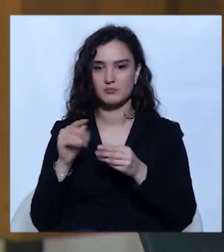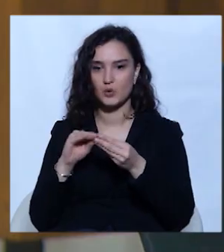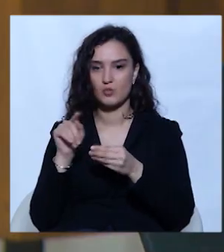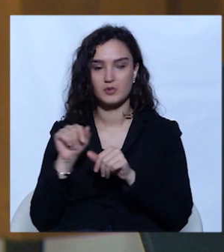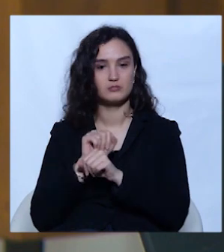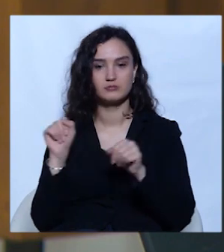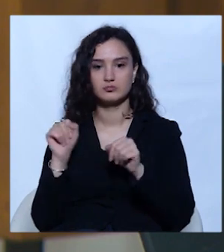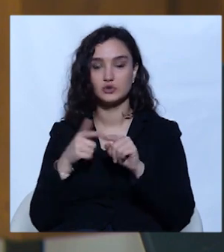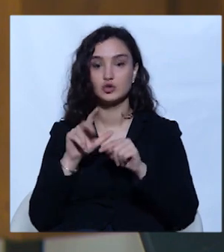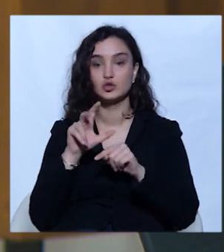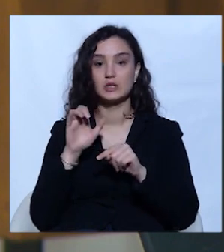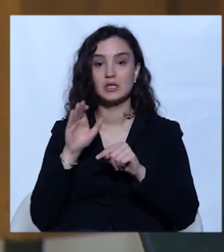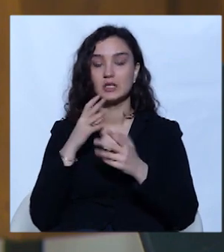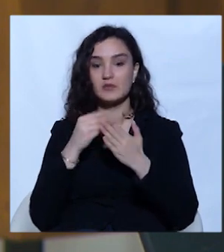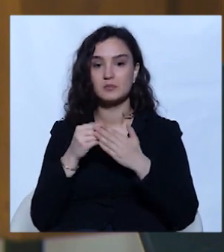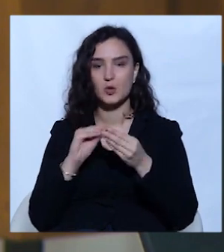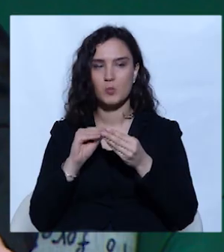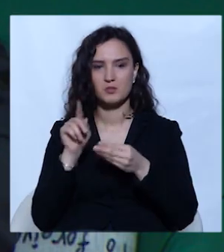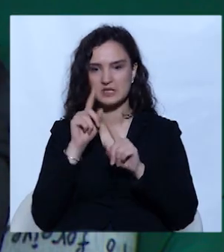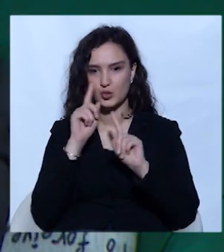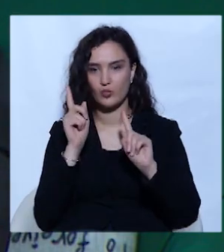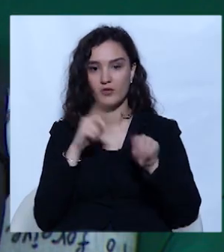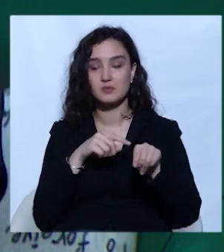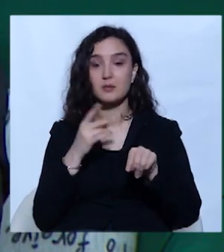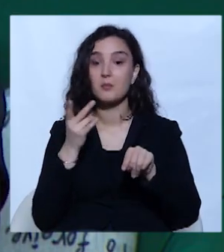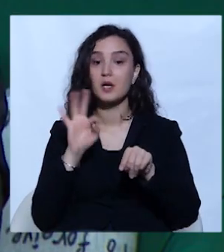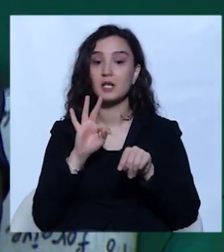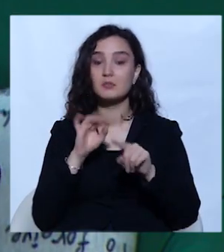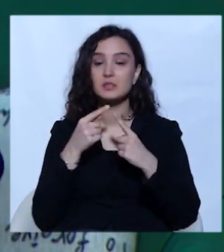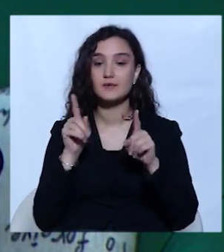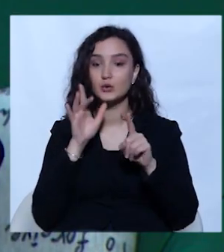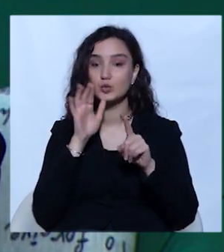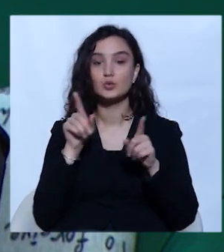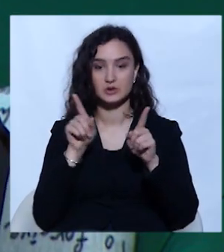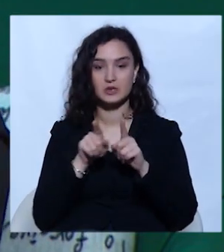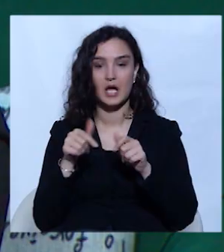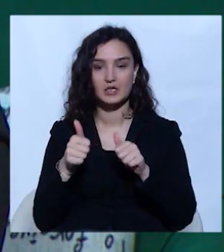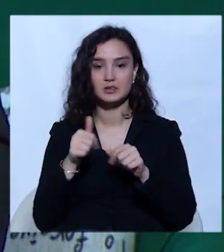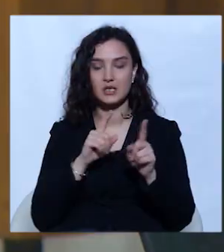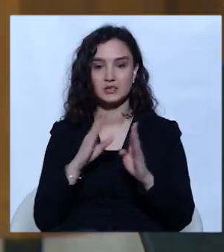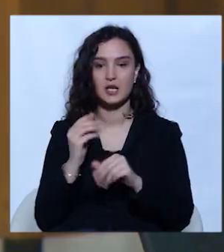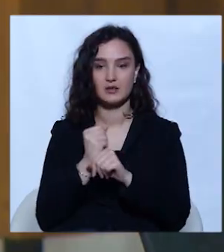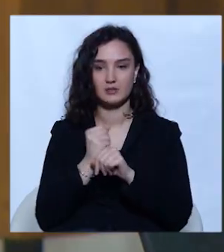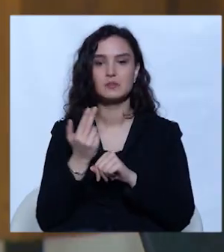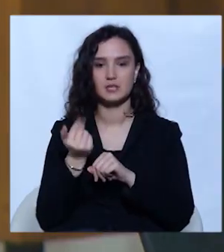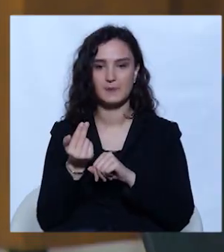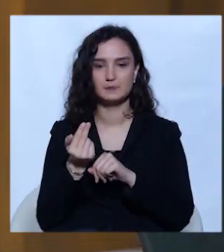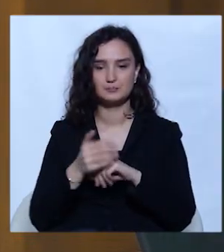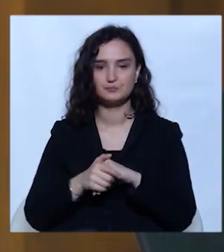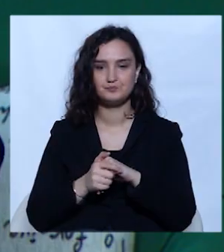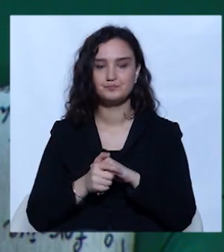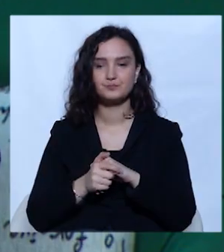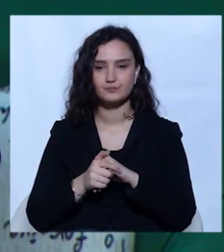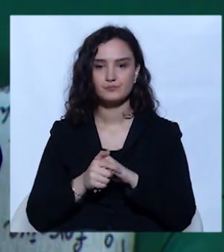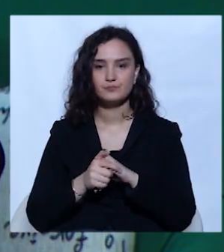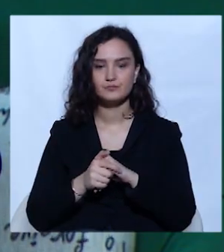as a result, Jack loses all his friends. But at the same time, he does the right thing. Yes. Not to say